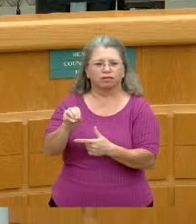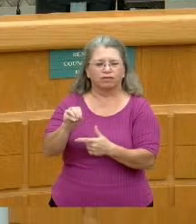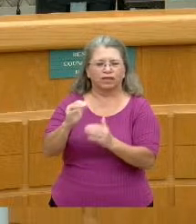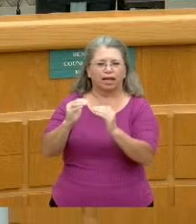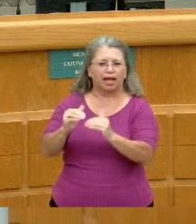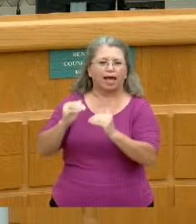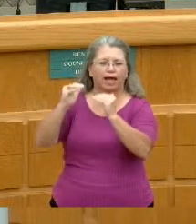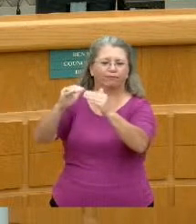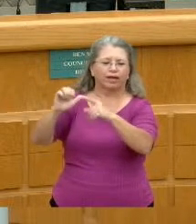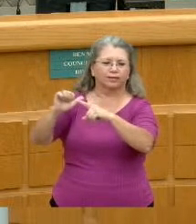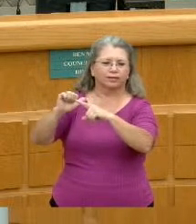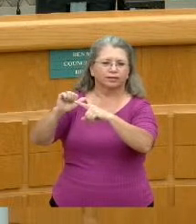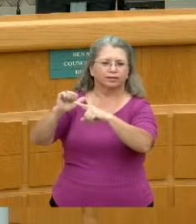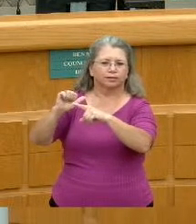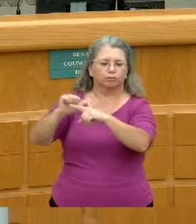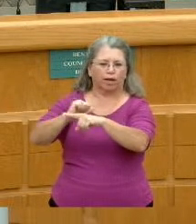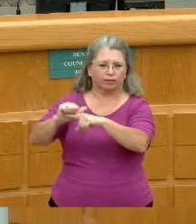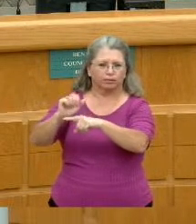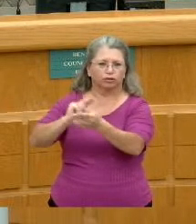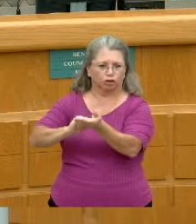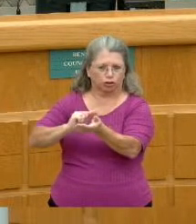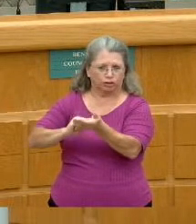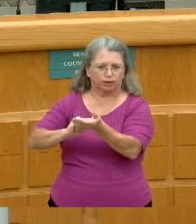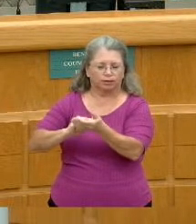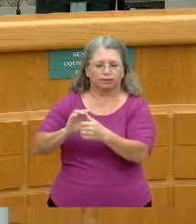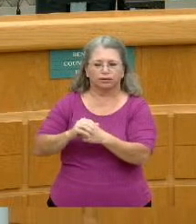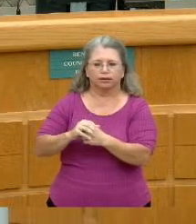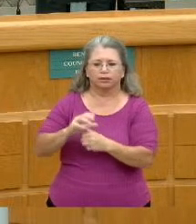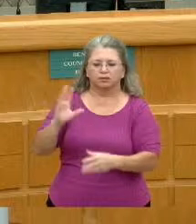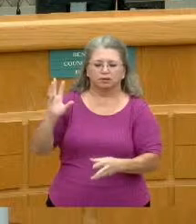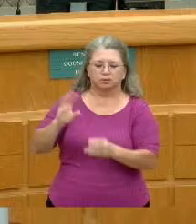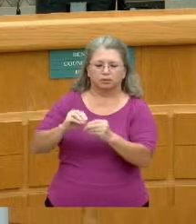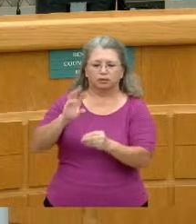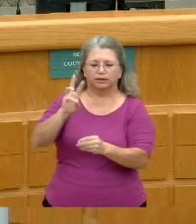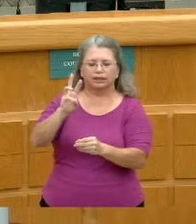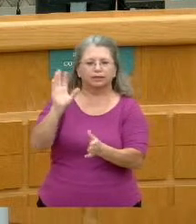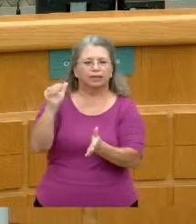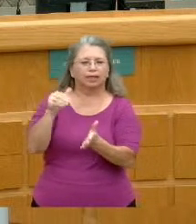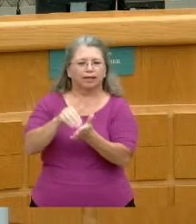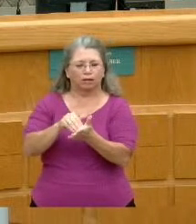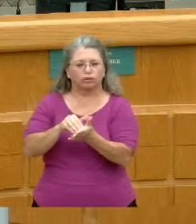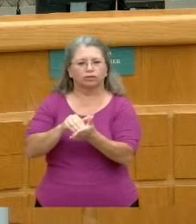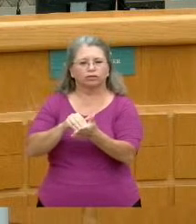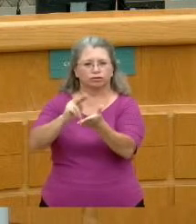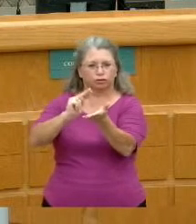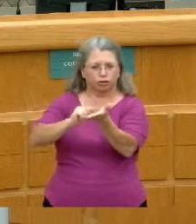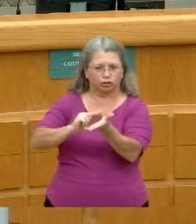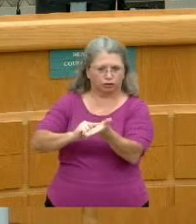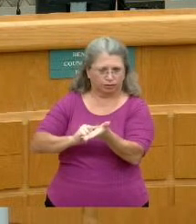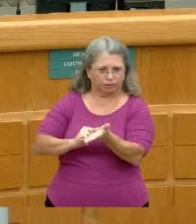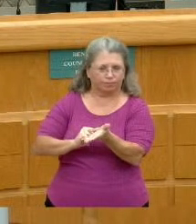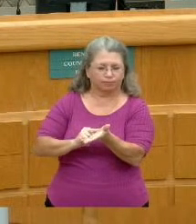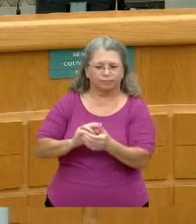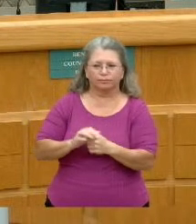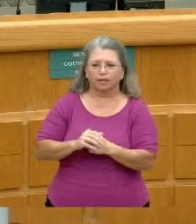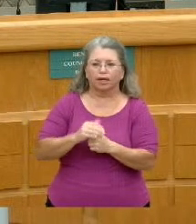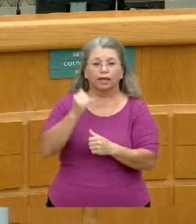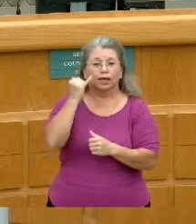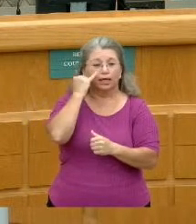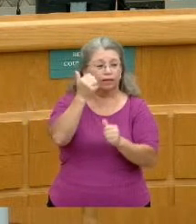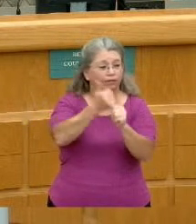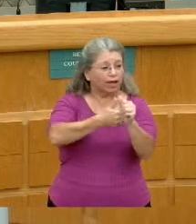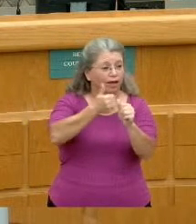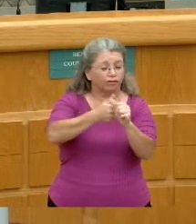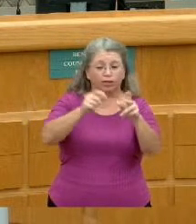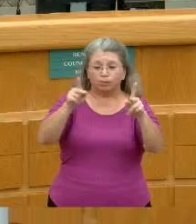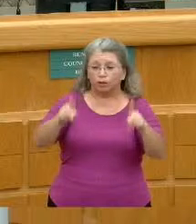practice nurses. So 6,000 nurses. If everybody needed a nurse in